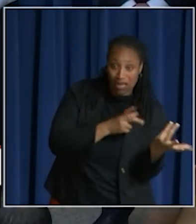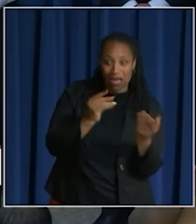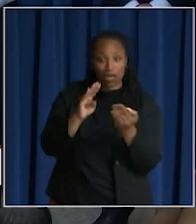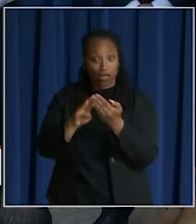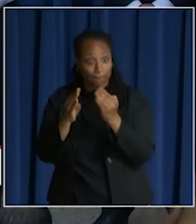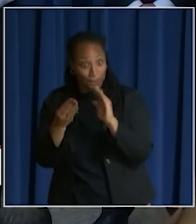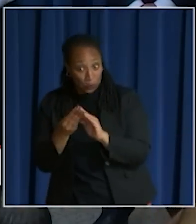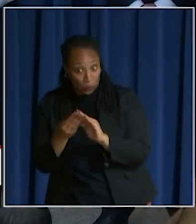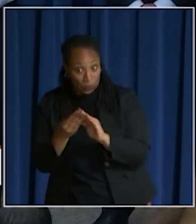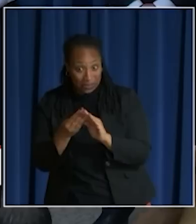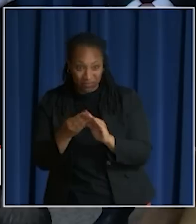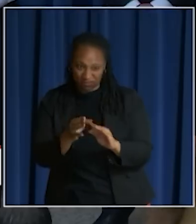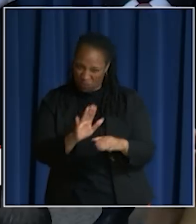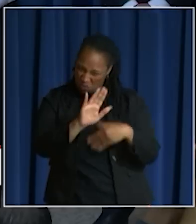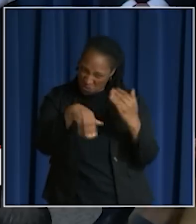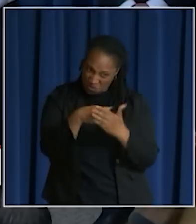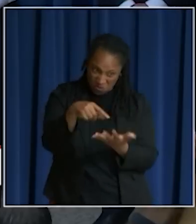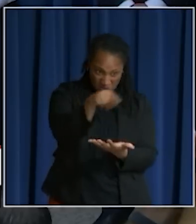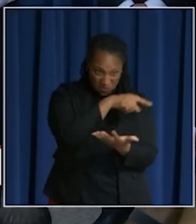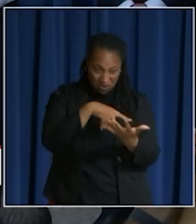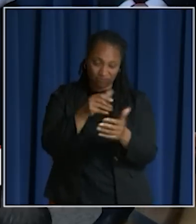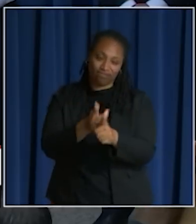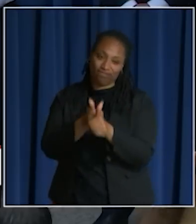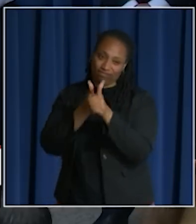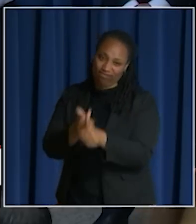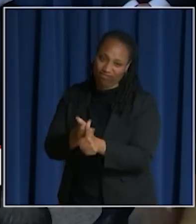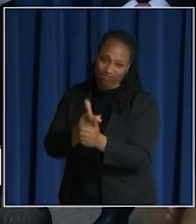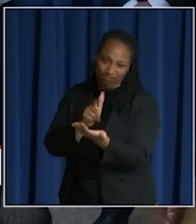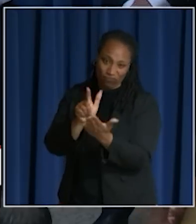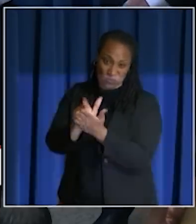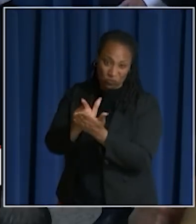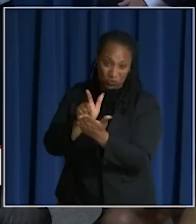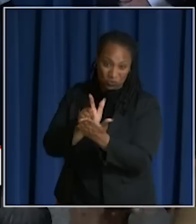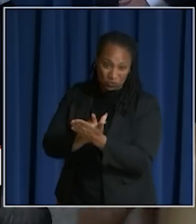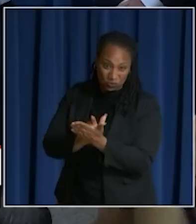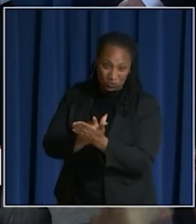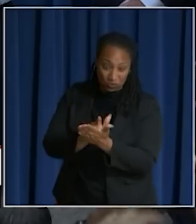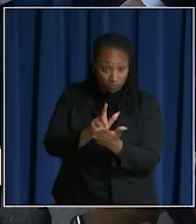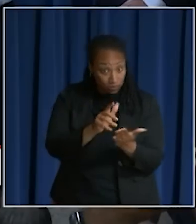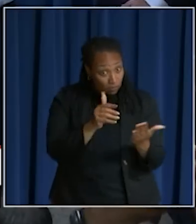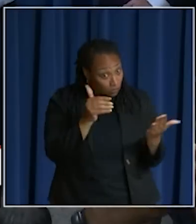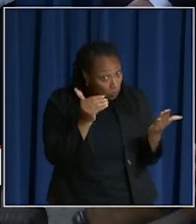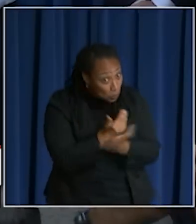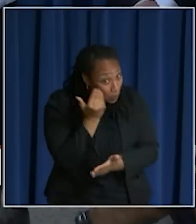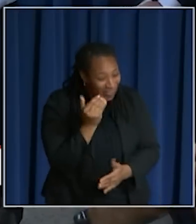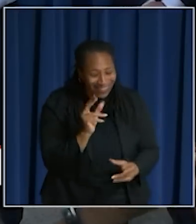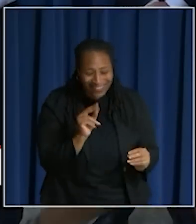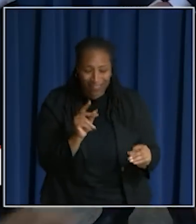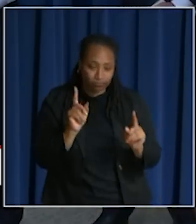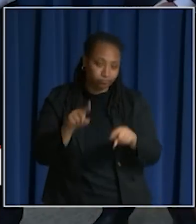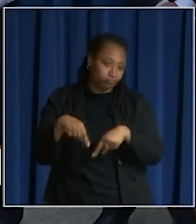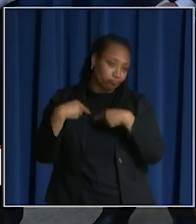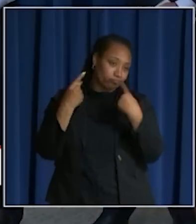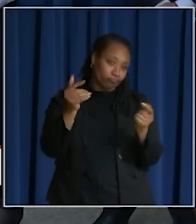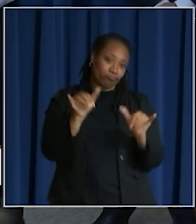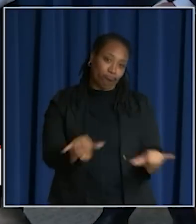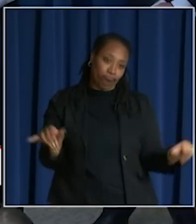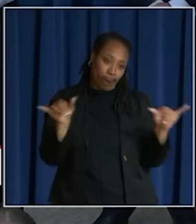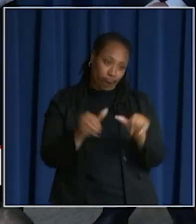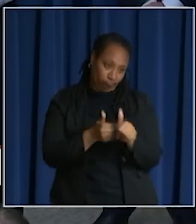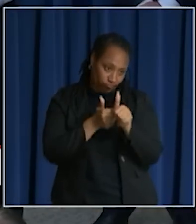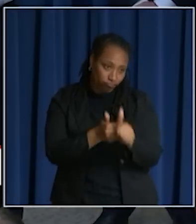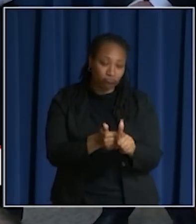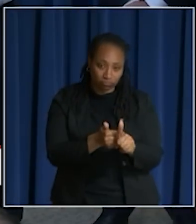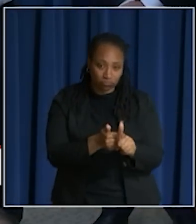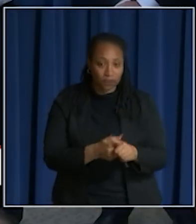now. It was the case last week, and it was the case the week before that. So nothing has changed about that. Yep. Hi, Lionel Donovan, WUSA 9.